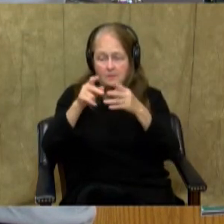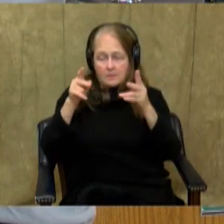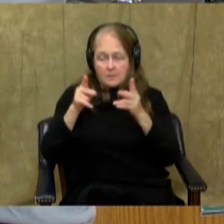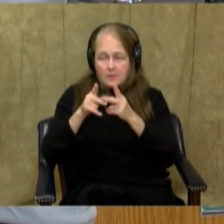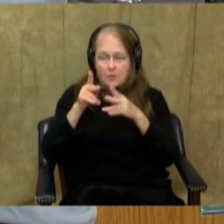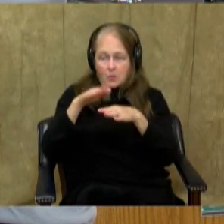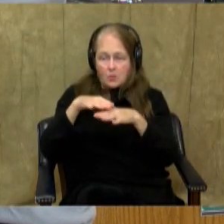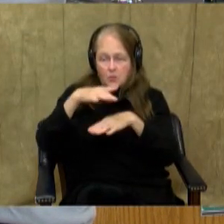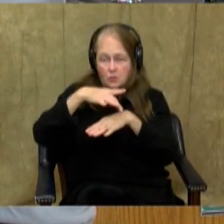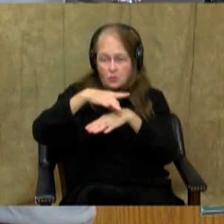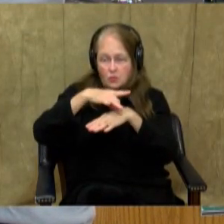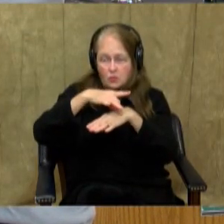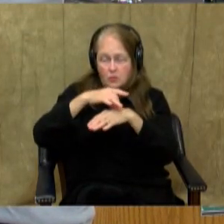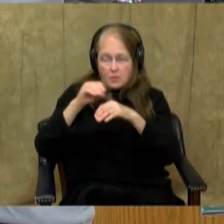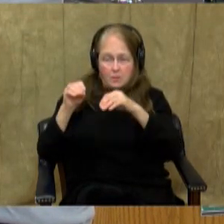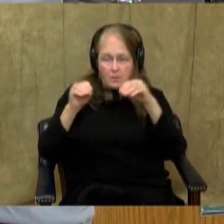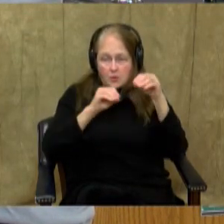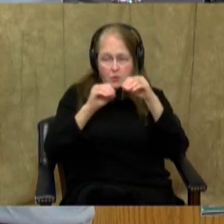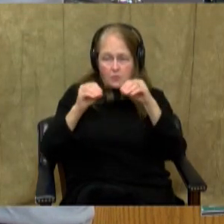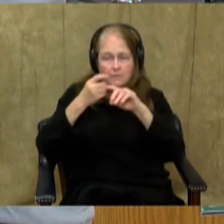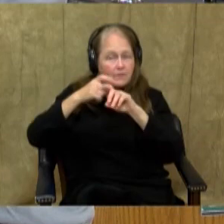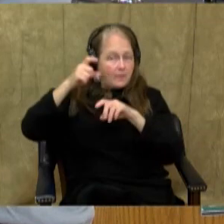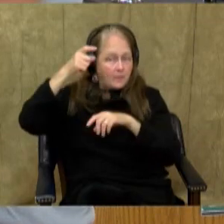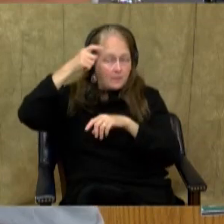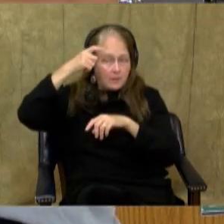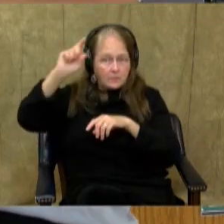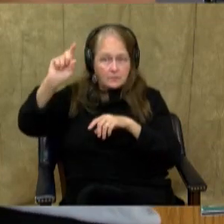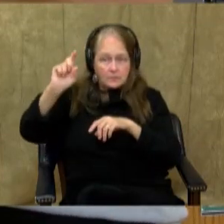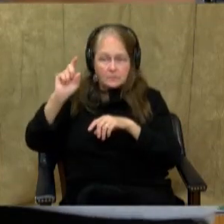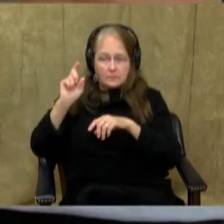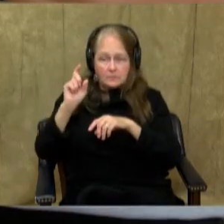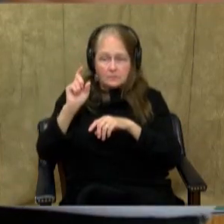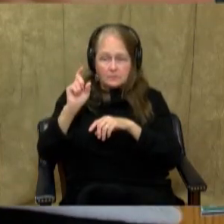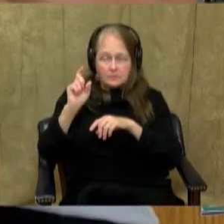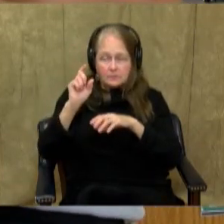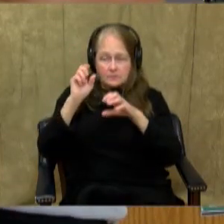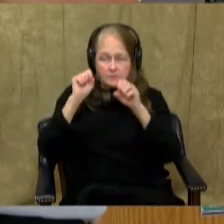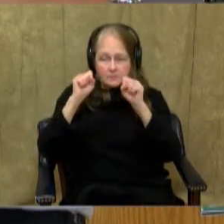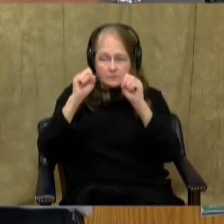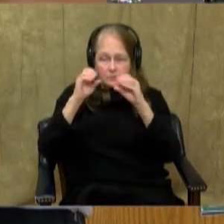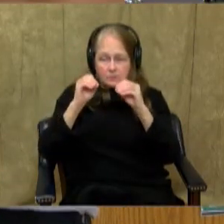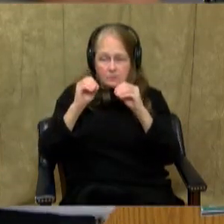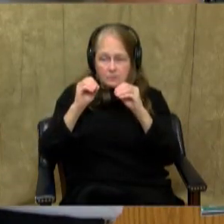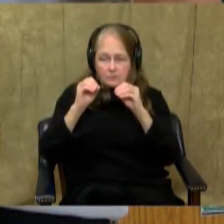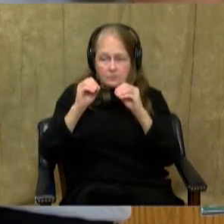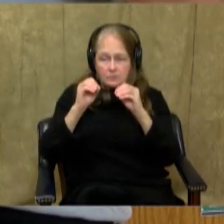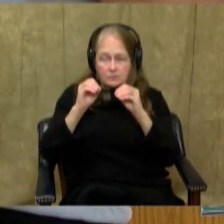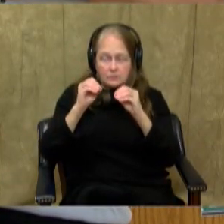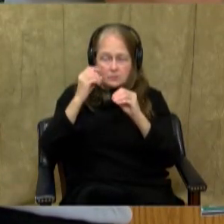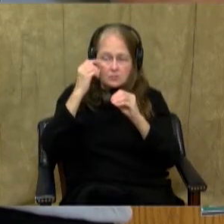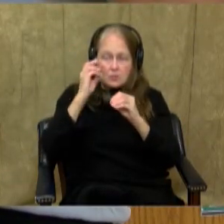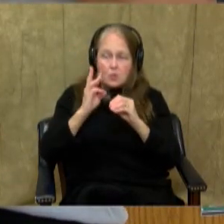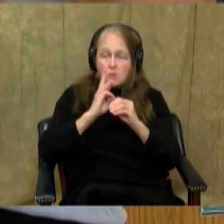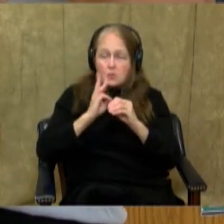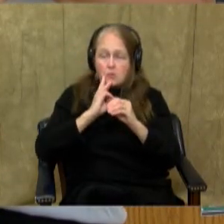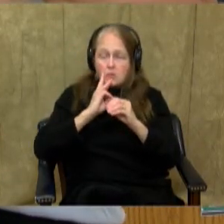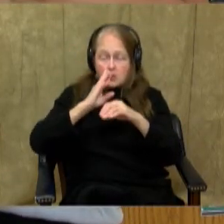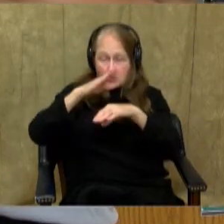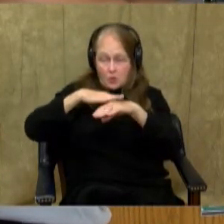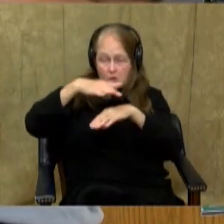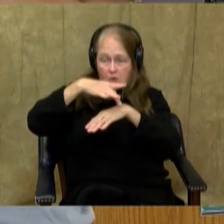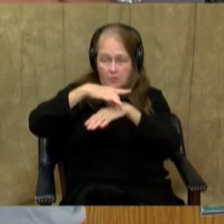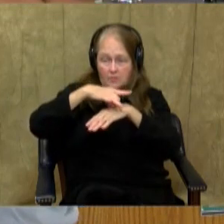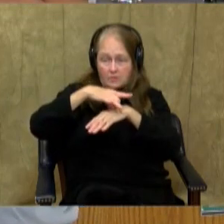Earth is moving away from the moon. So the water on